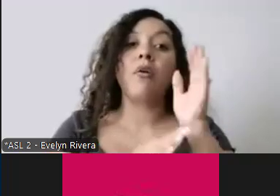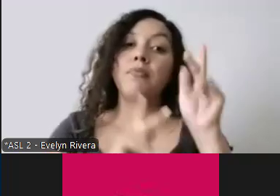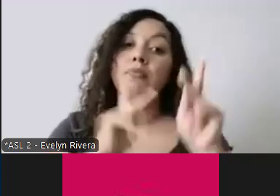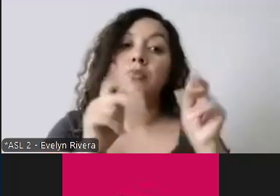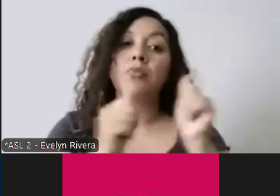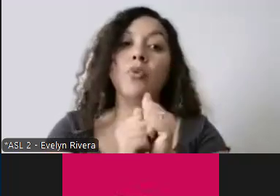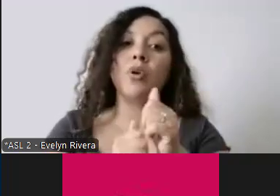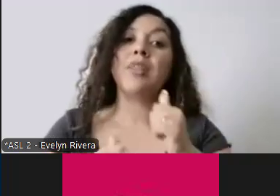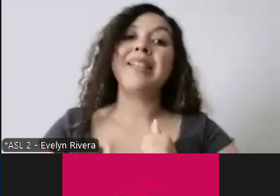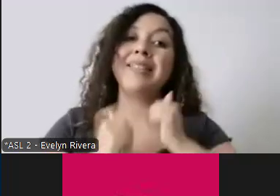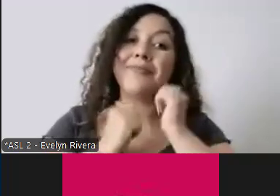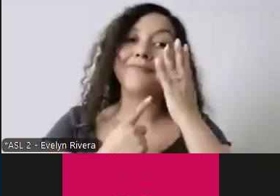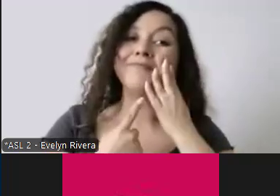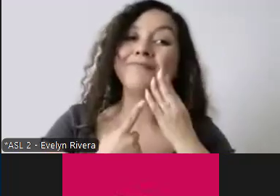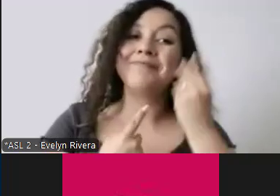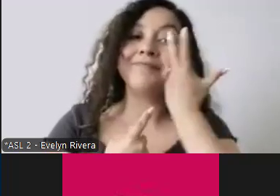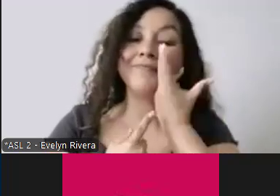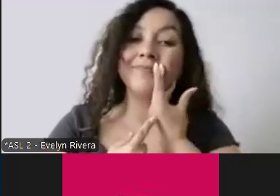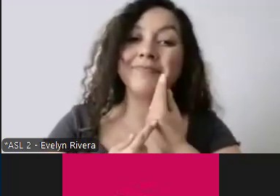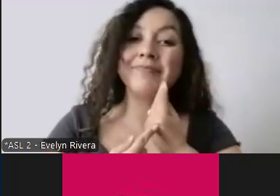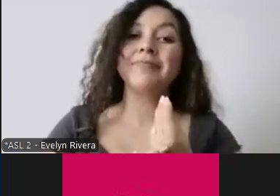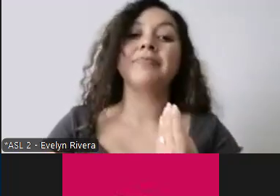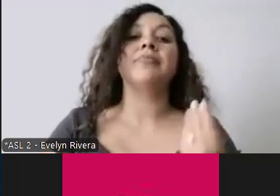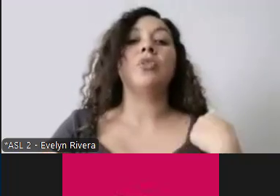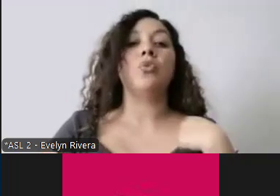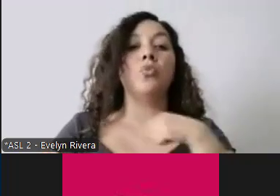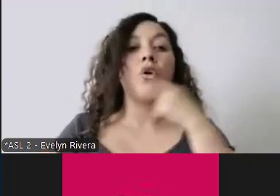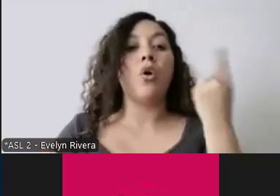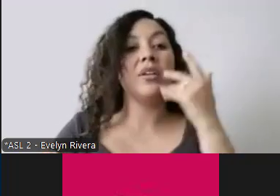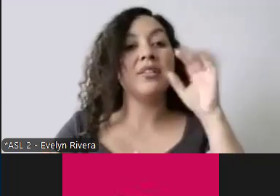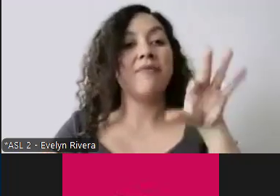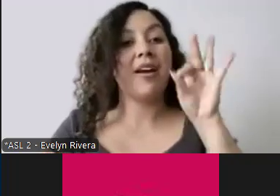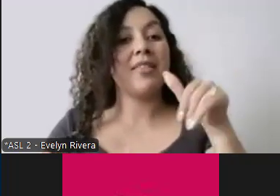with all of us, as we always find that helpful.